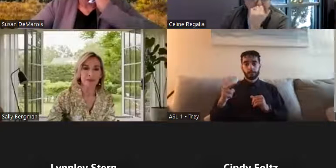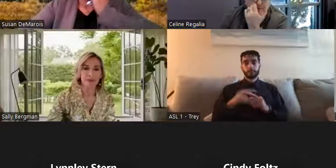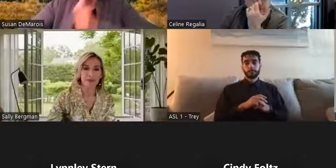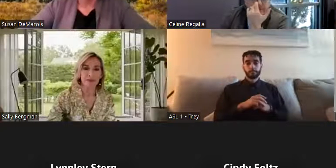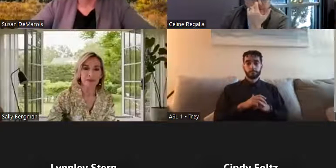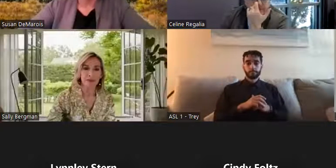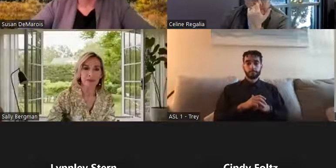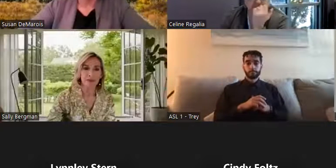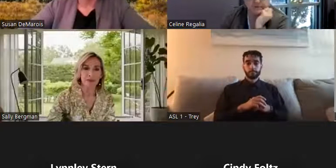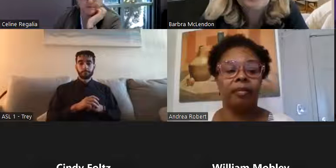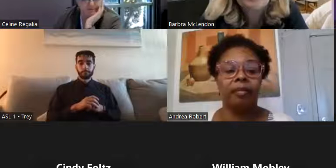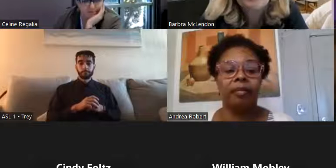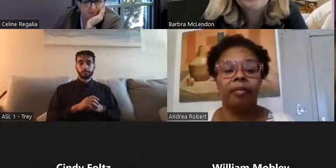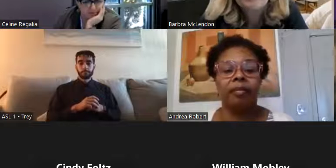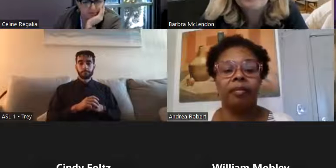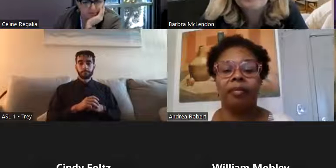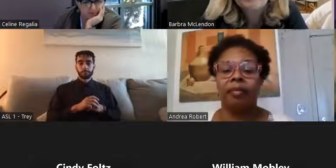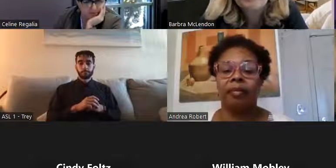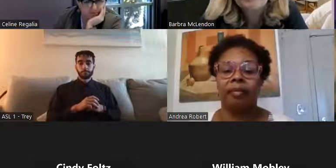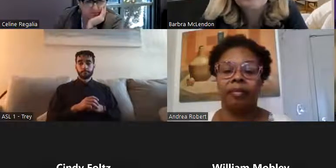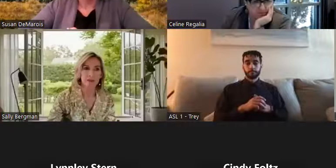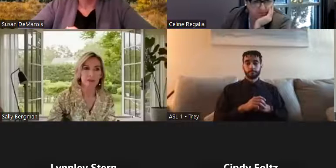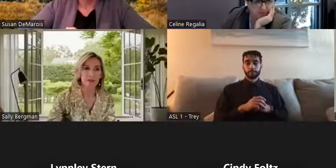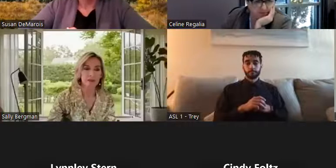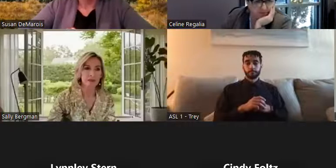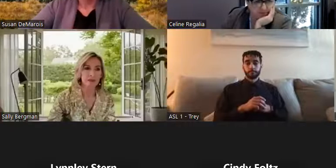And Dr. Mobley, you have your hand up.